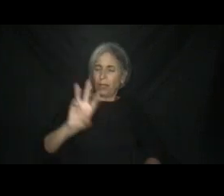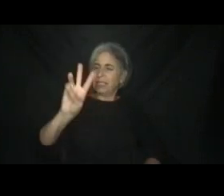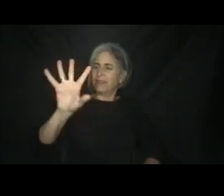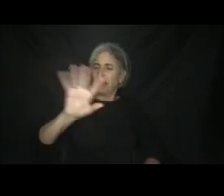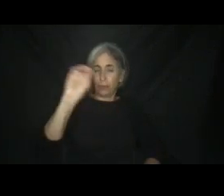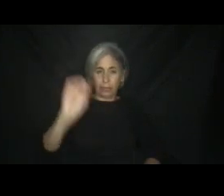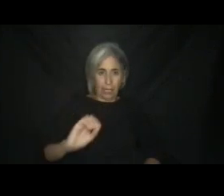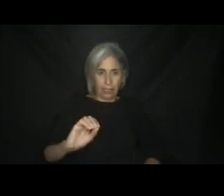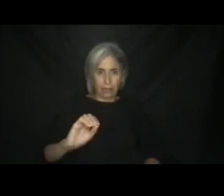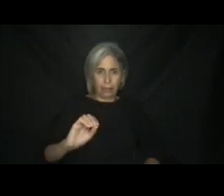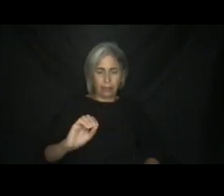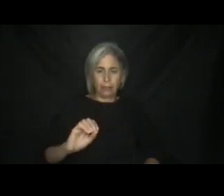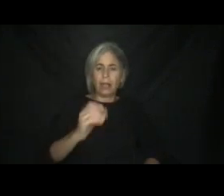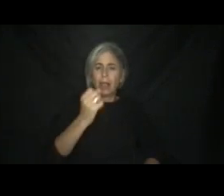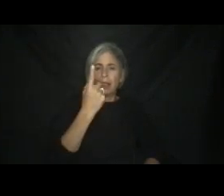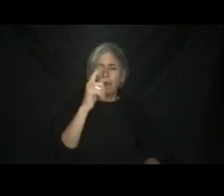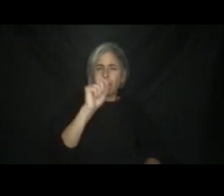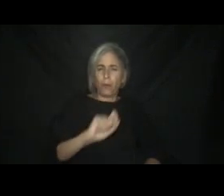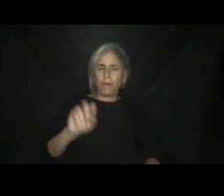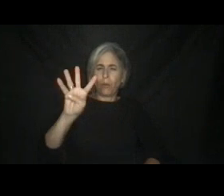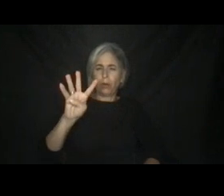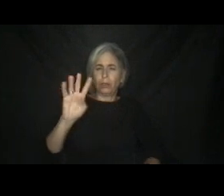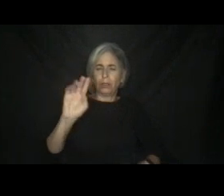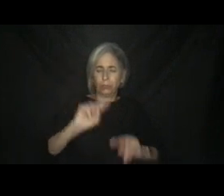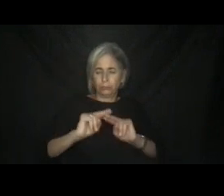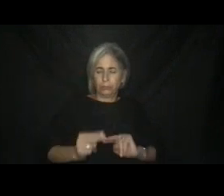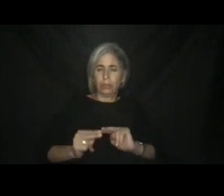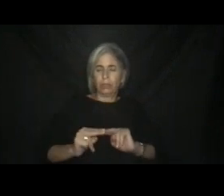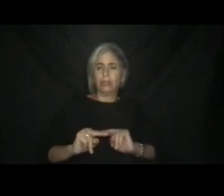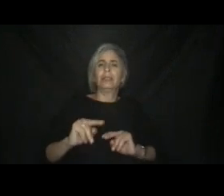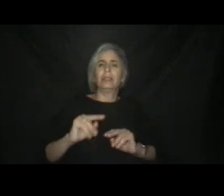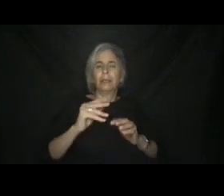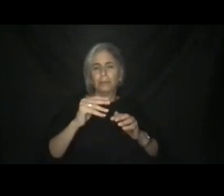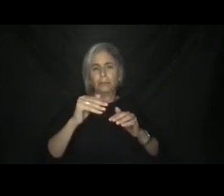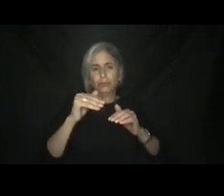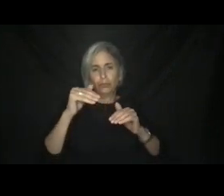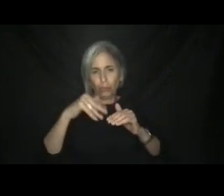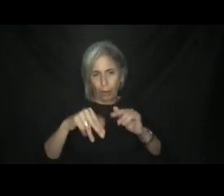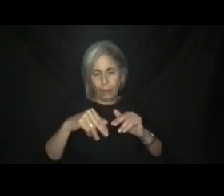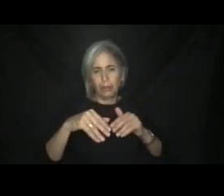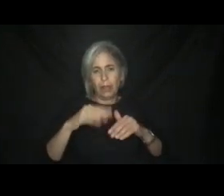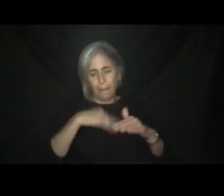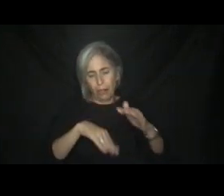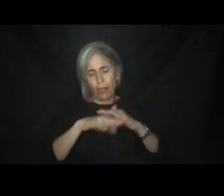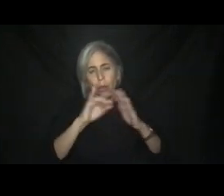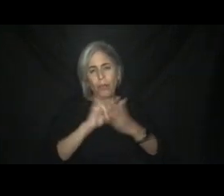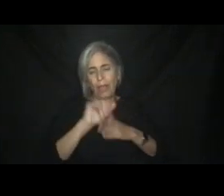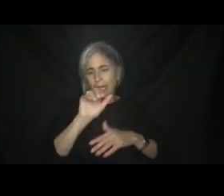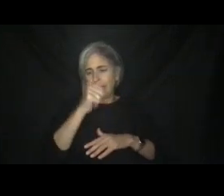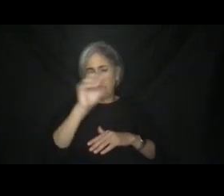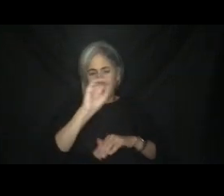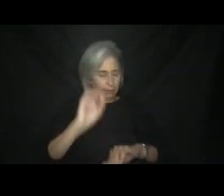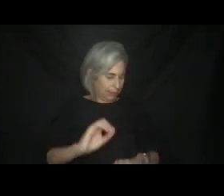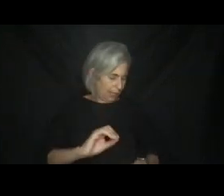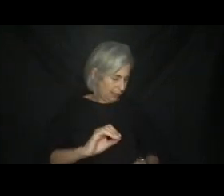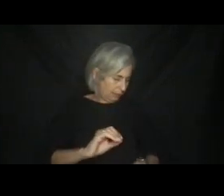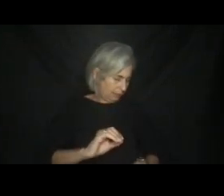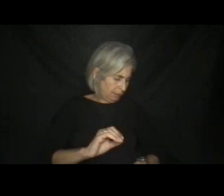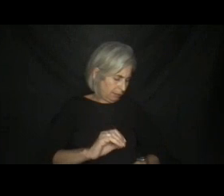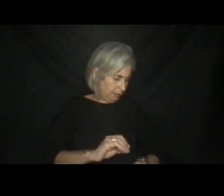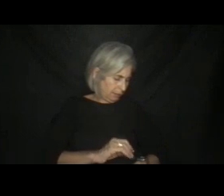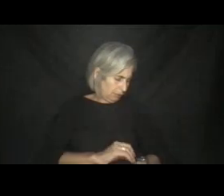from 11.4% down to 4.39%. So well below that 10% threshold.